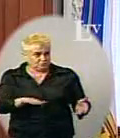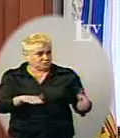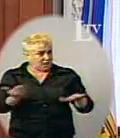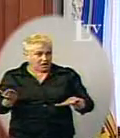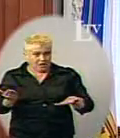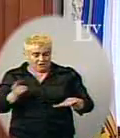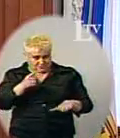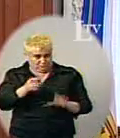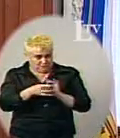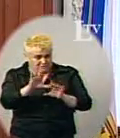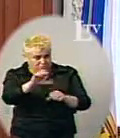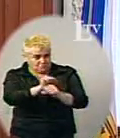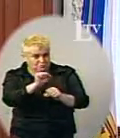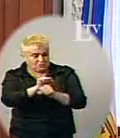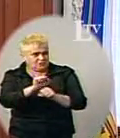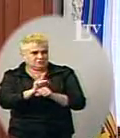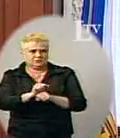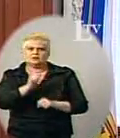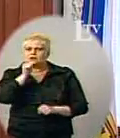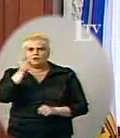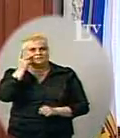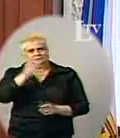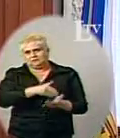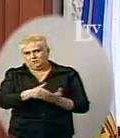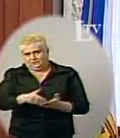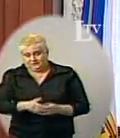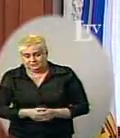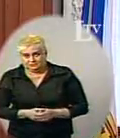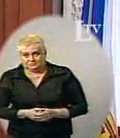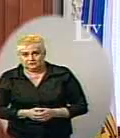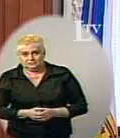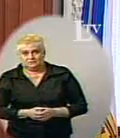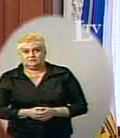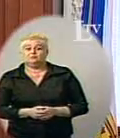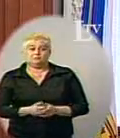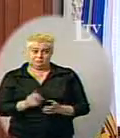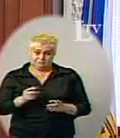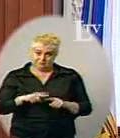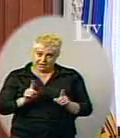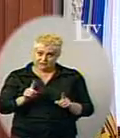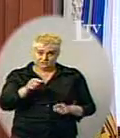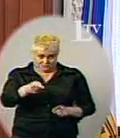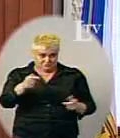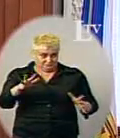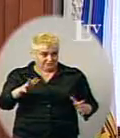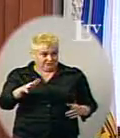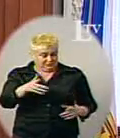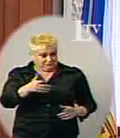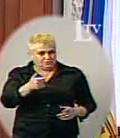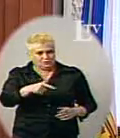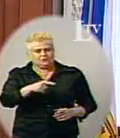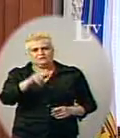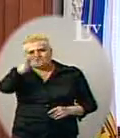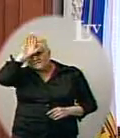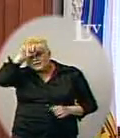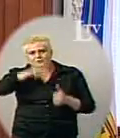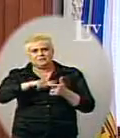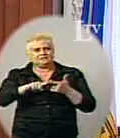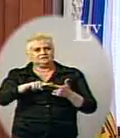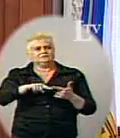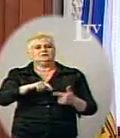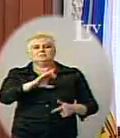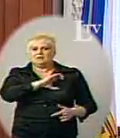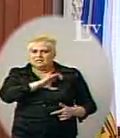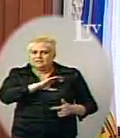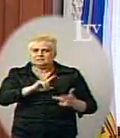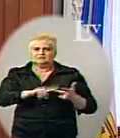day for the good of their fellow citizens. But for those who do, government needs